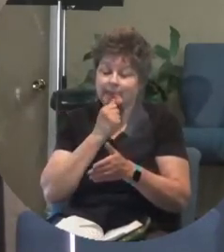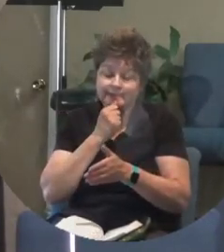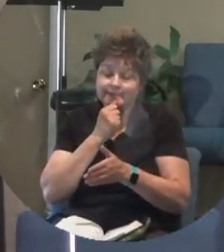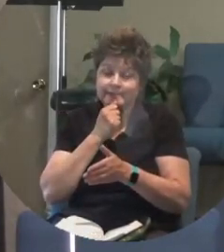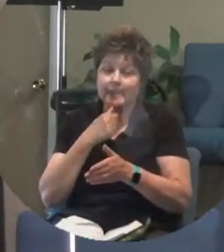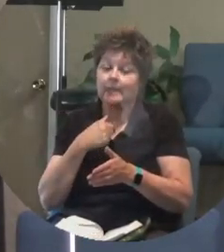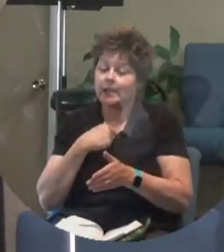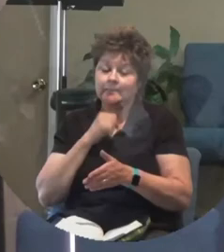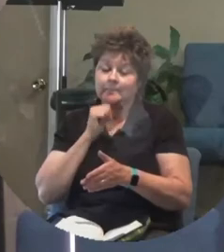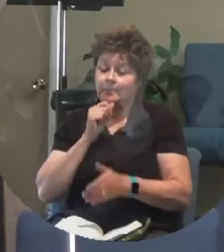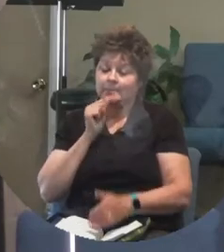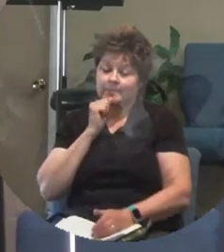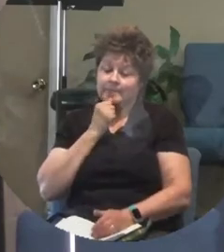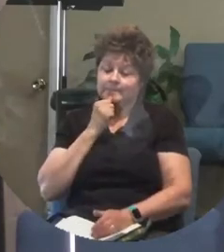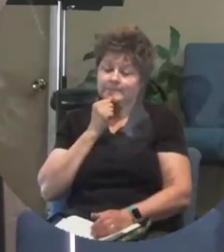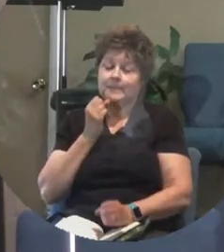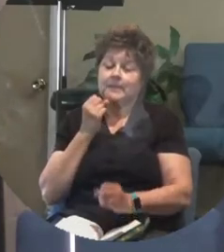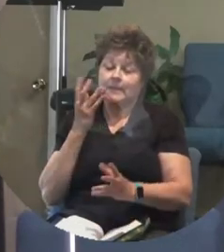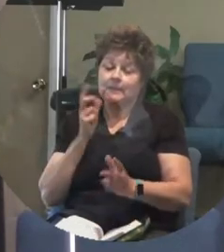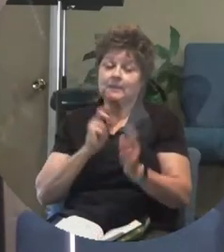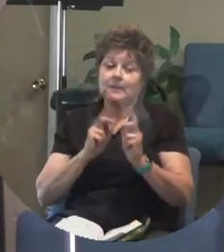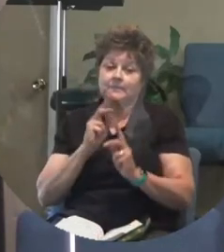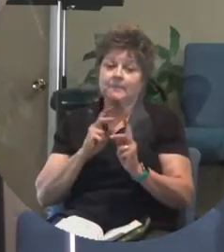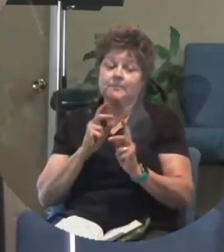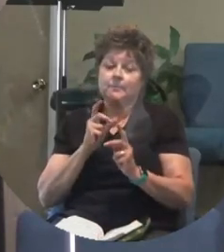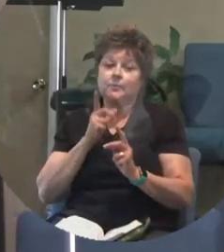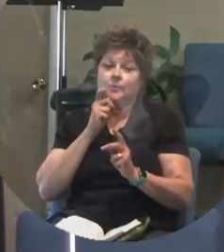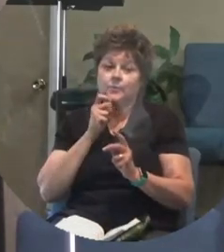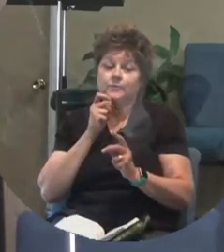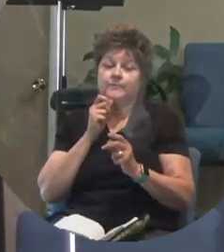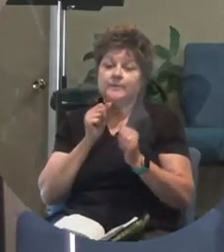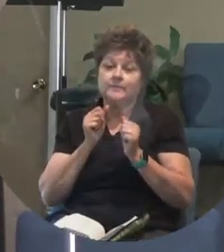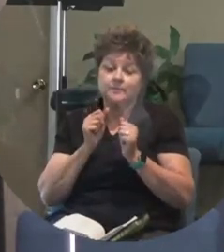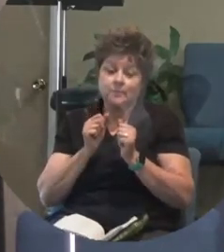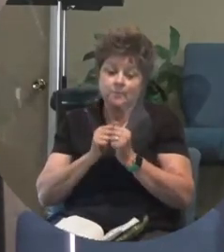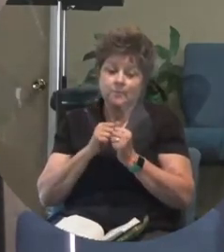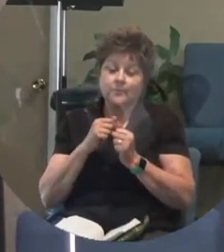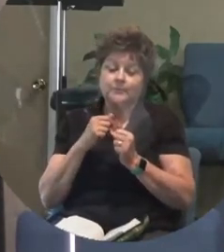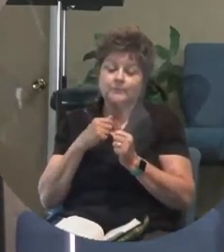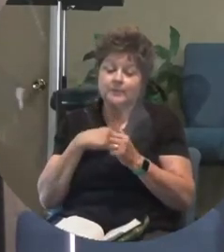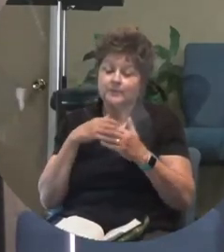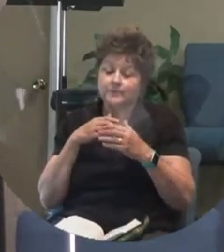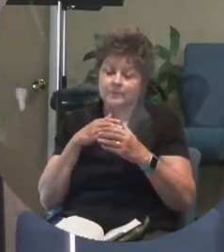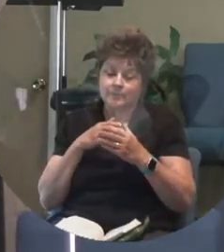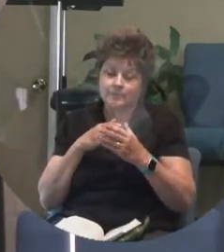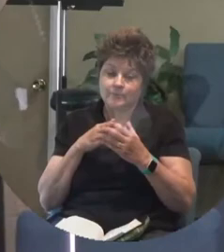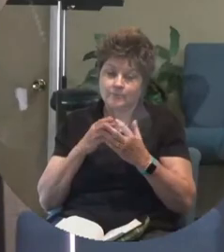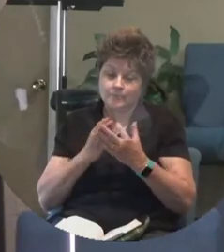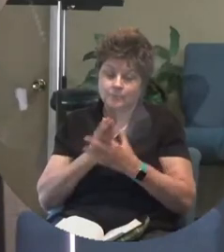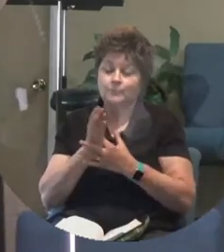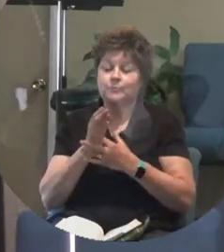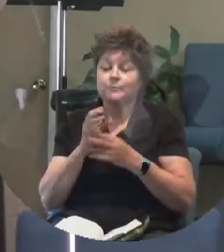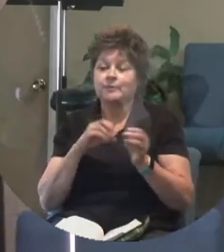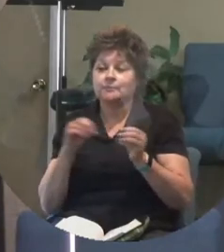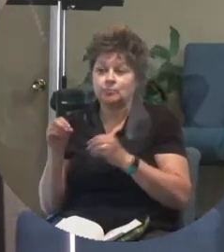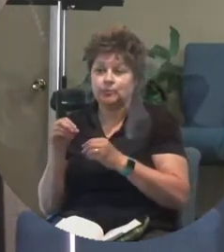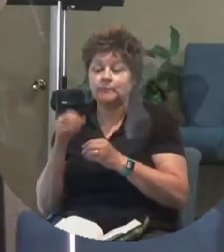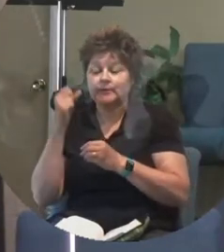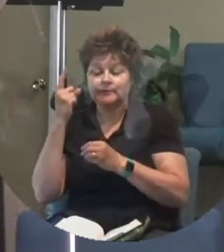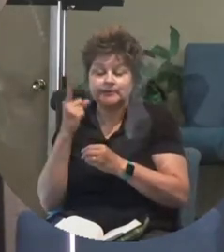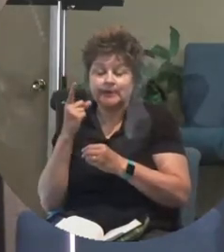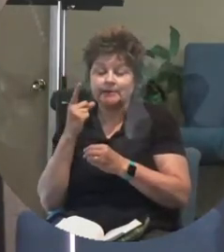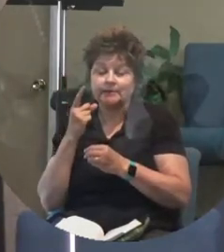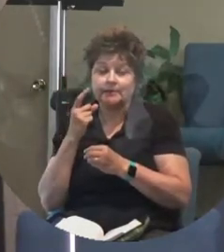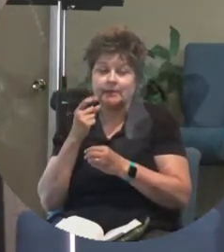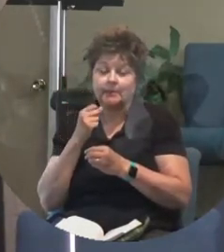I'm impatient. And a lot of people who've been around me lately through this move and all this realize that my impatience is not always